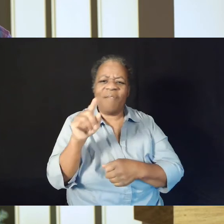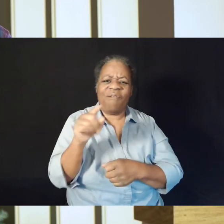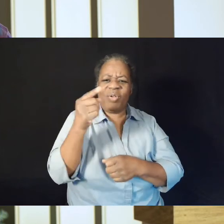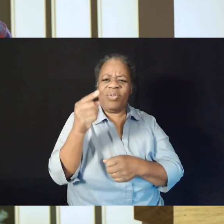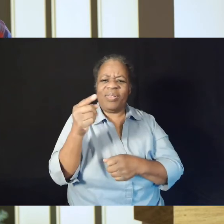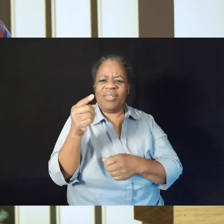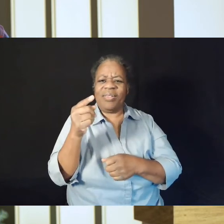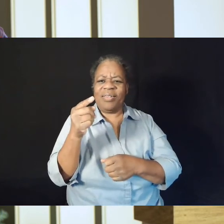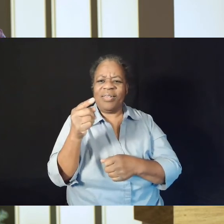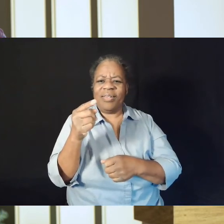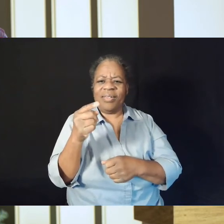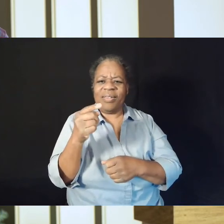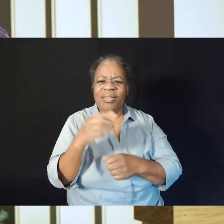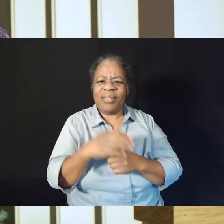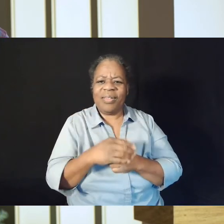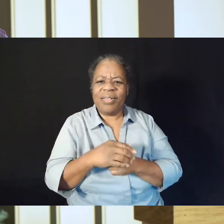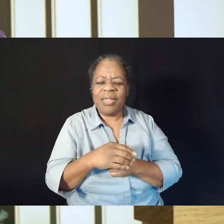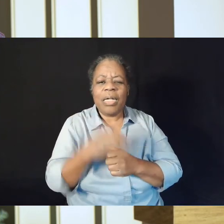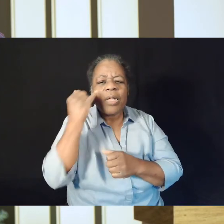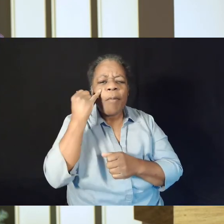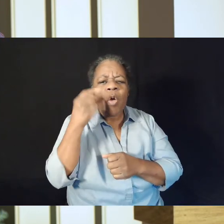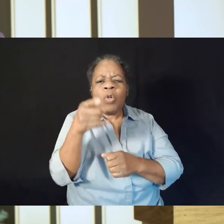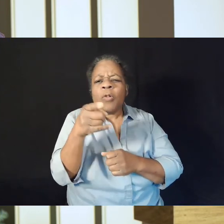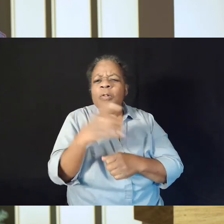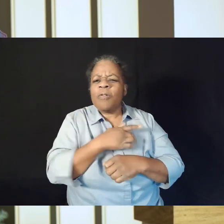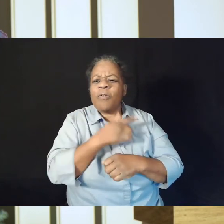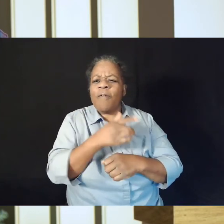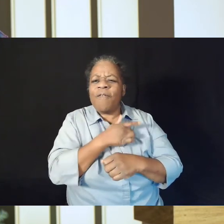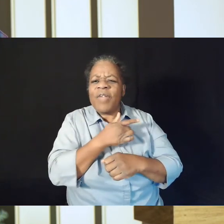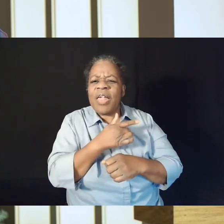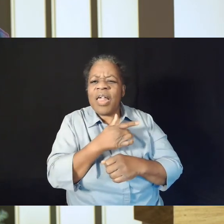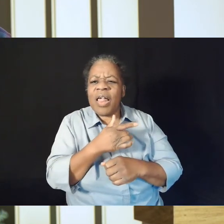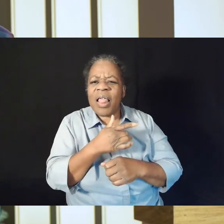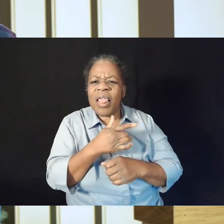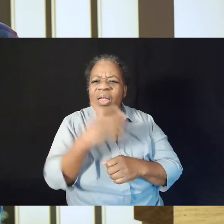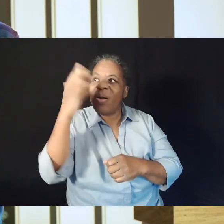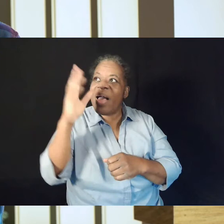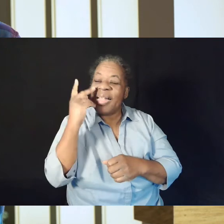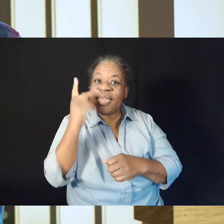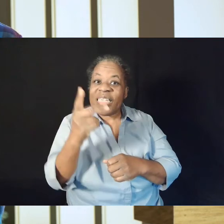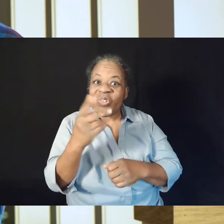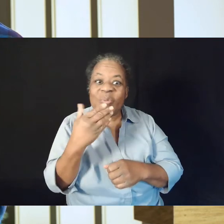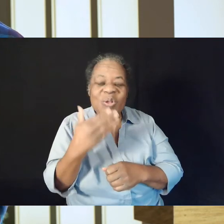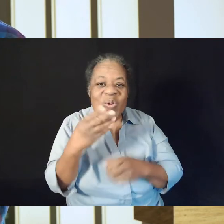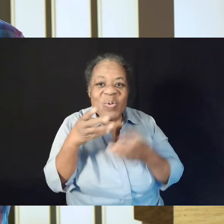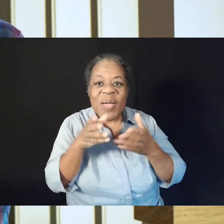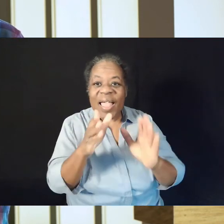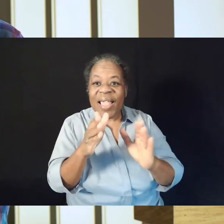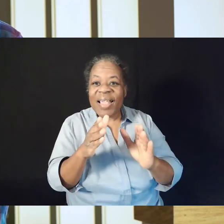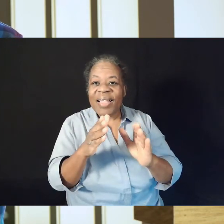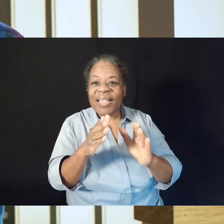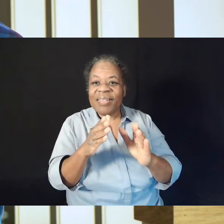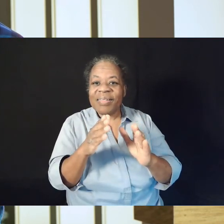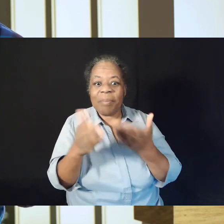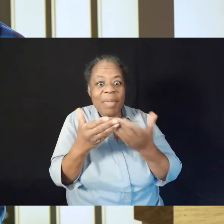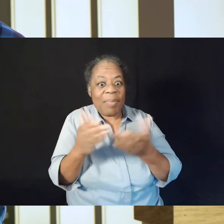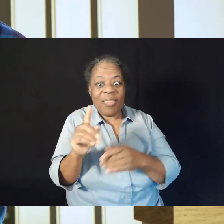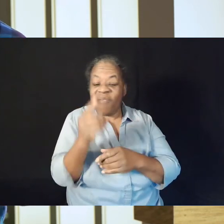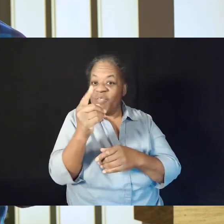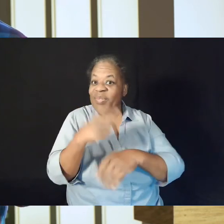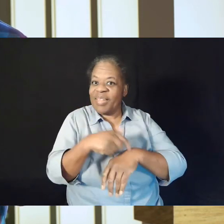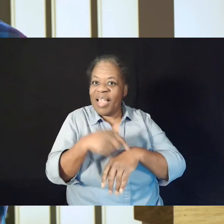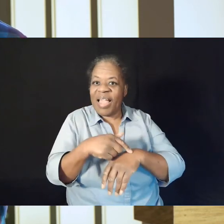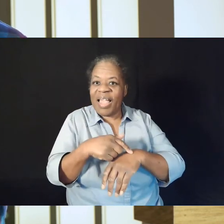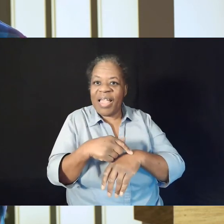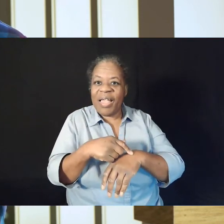And if you're feeling seen right now in a good way, maybe for the first time or the first time